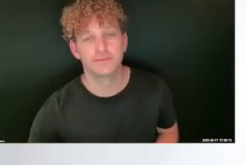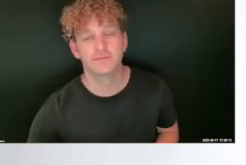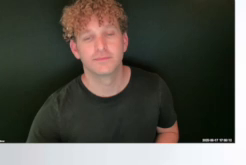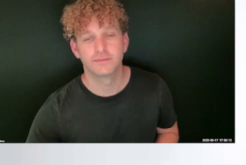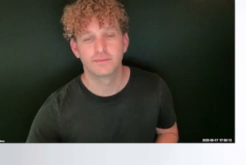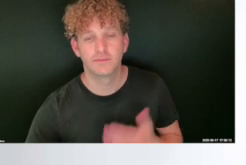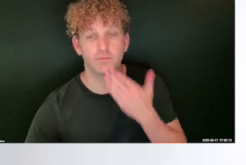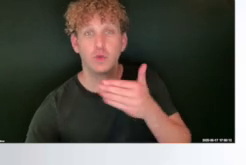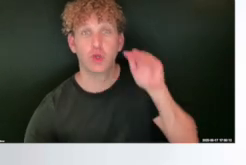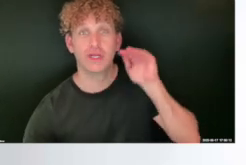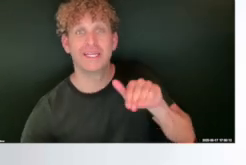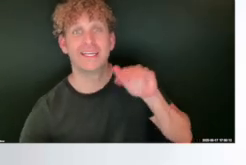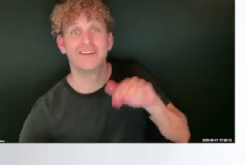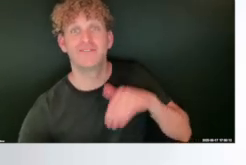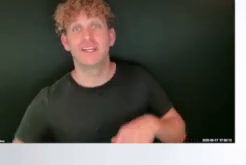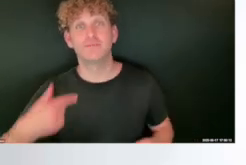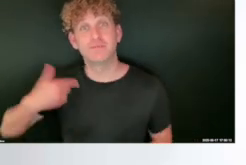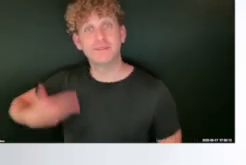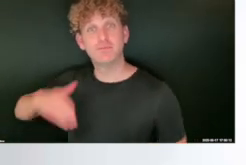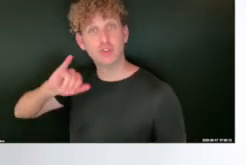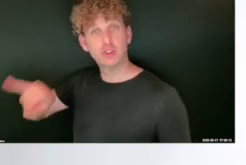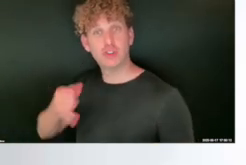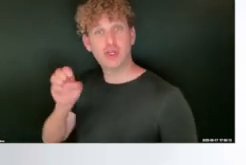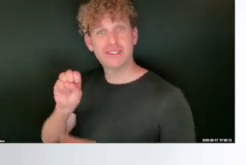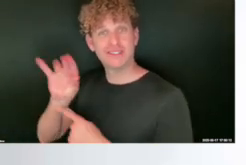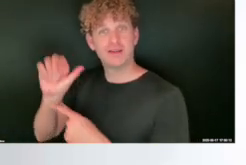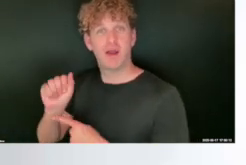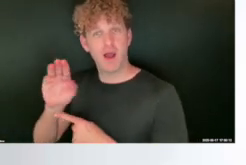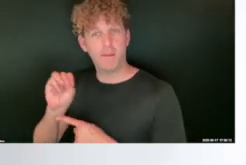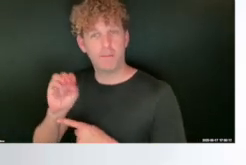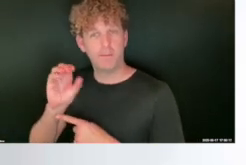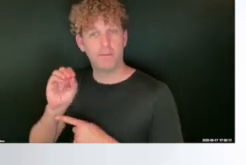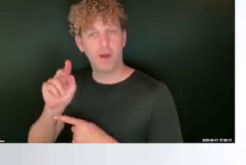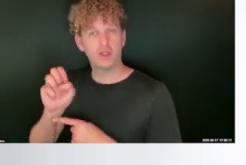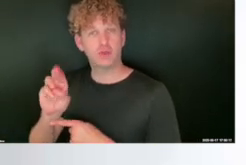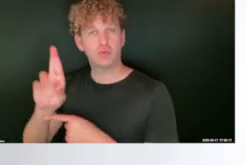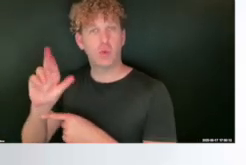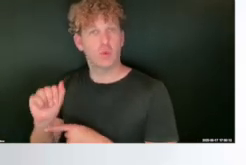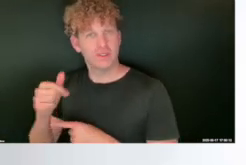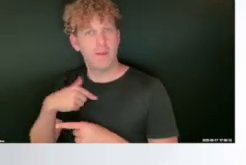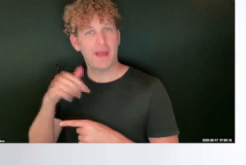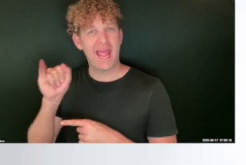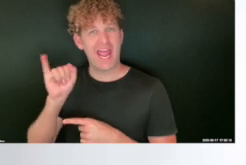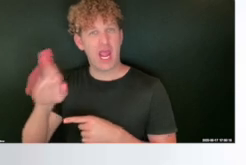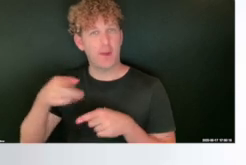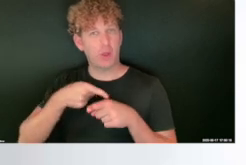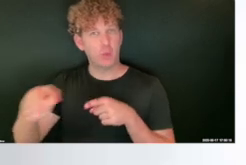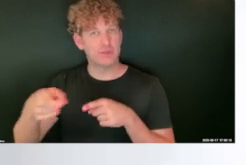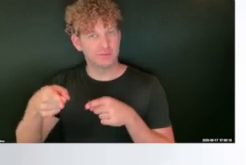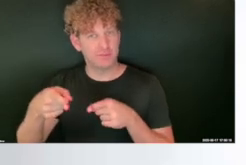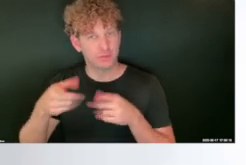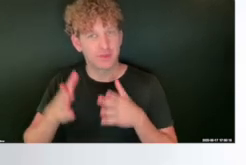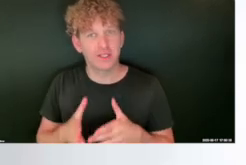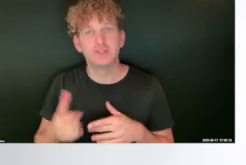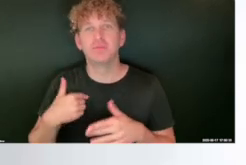So what is the purpose of an evening community meeting? Our annual funding plan development process involves daytime public work